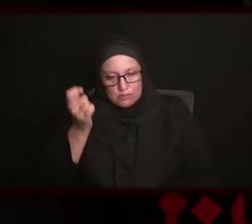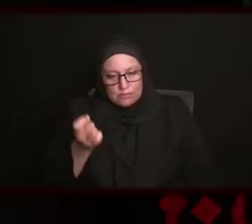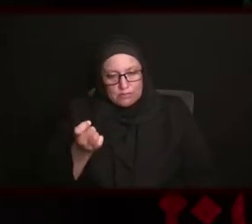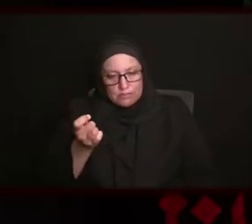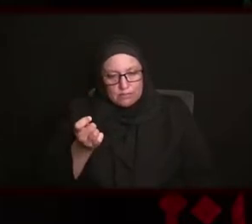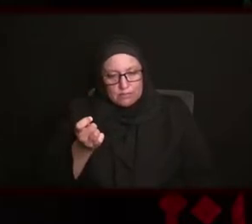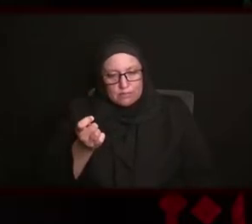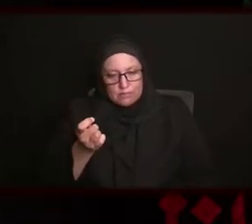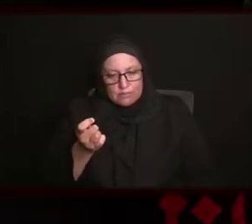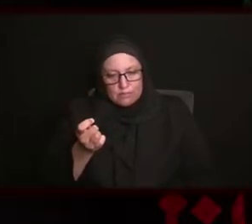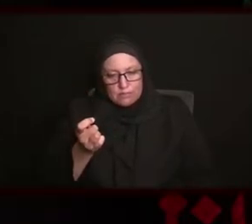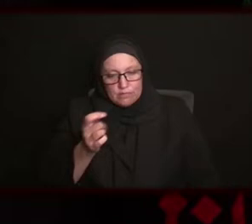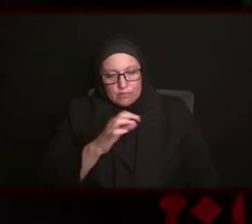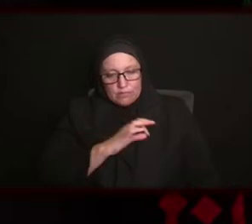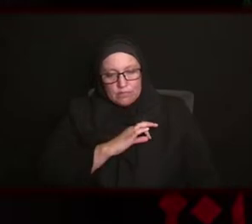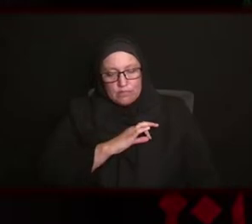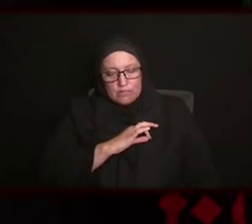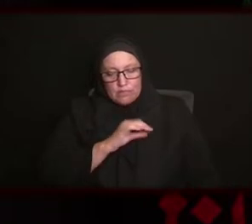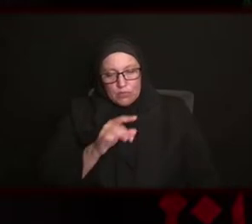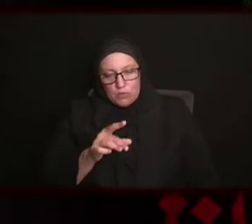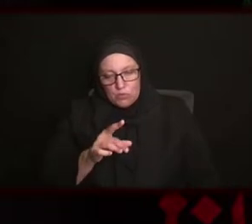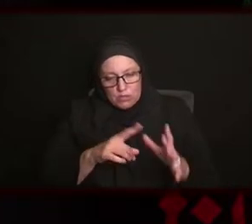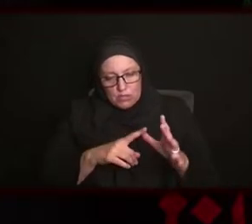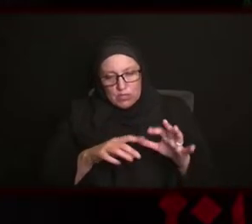ya Aba